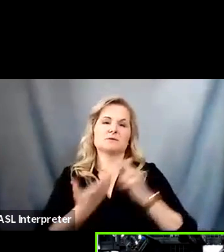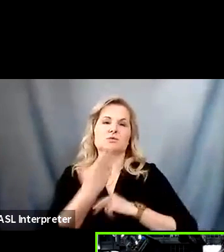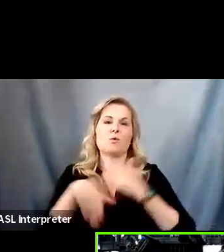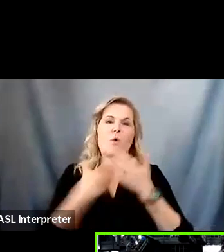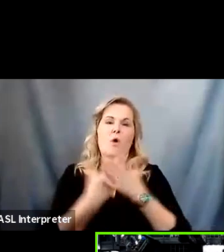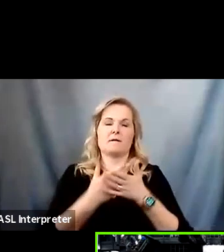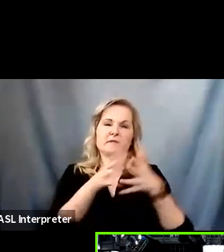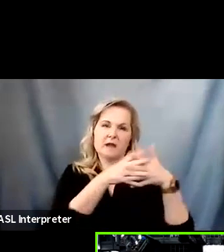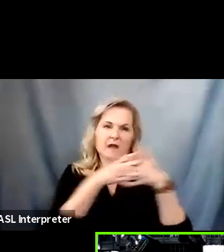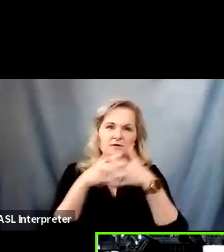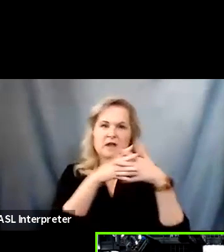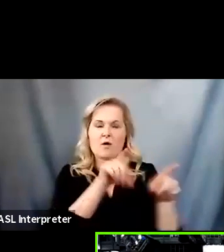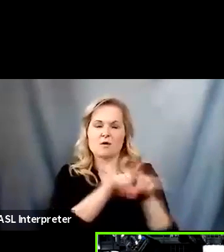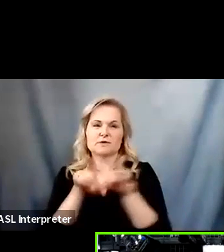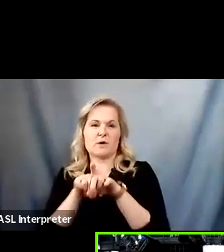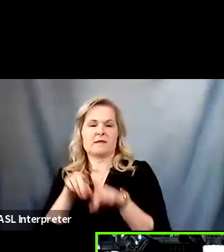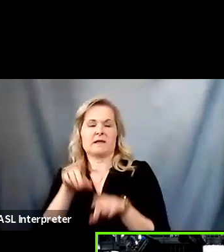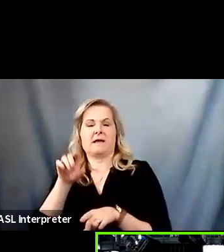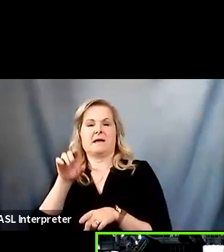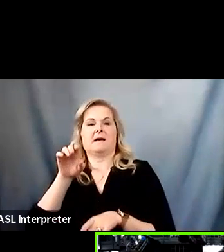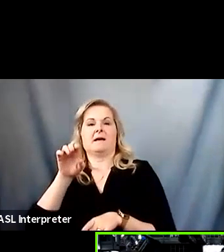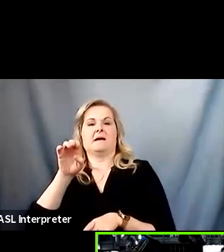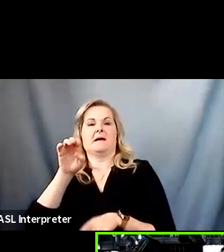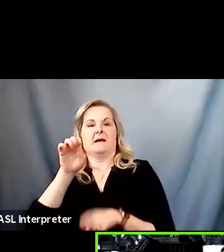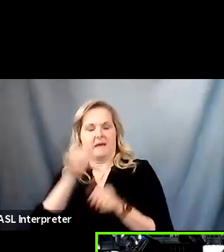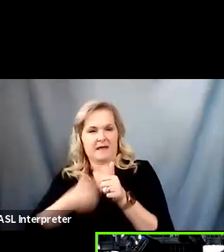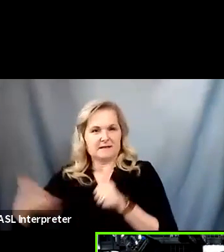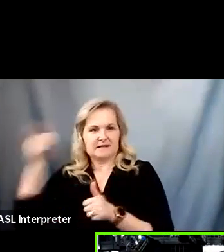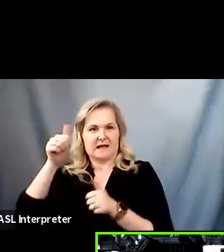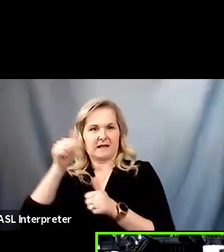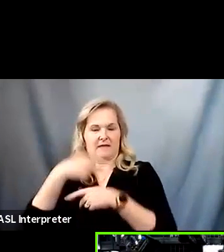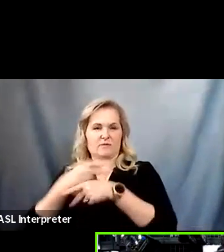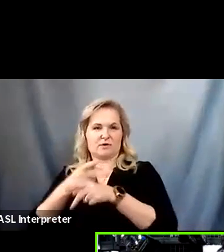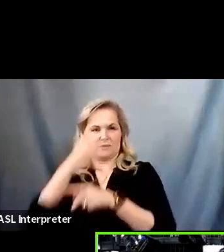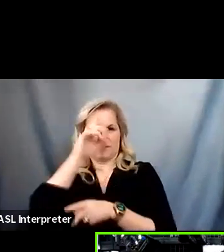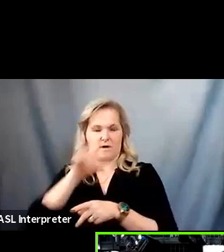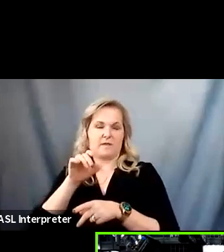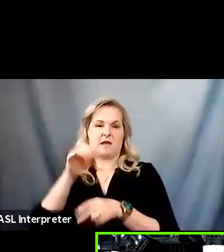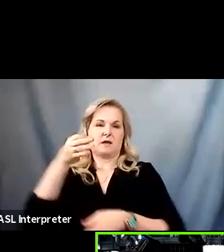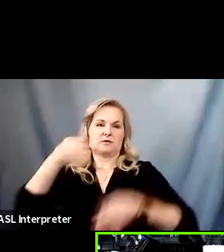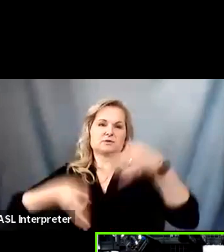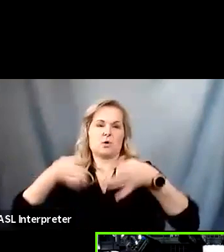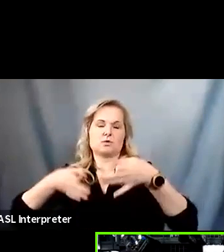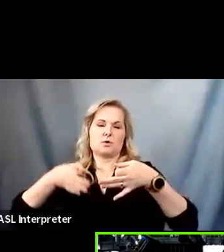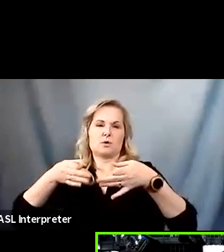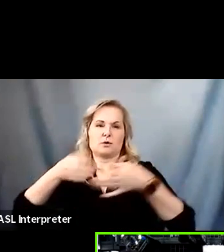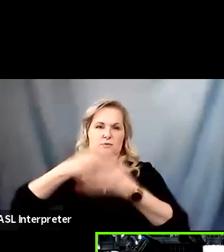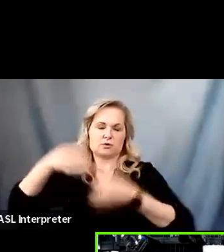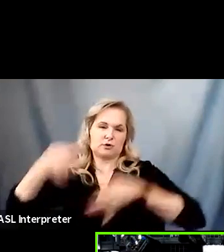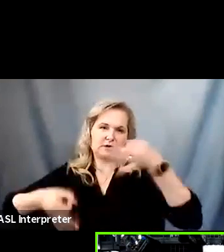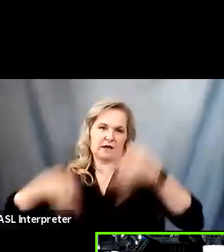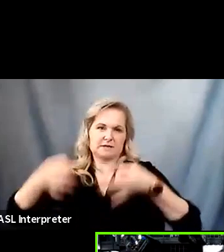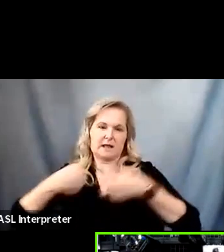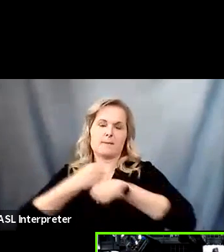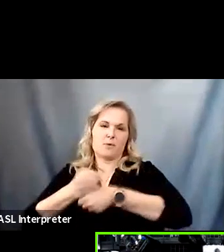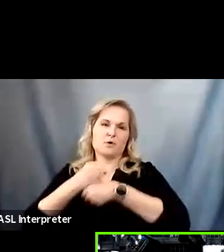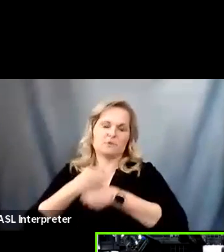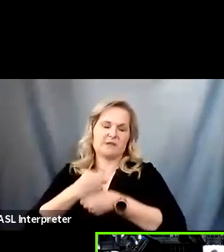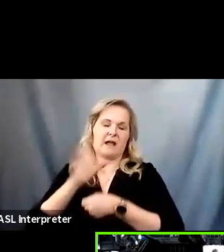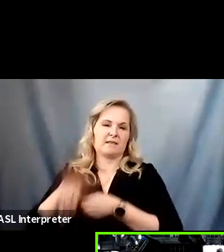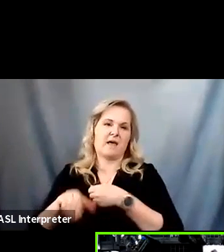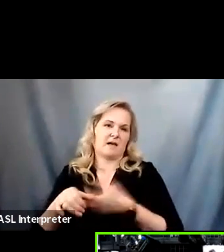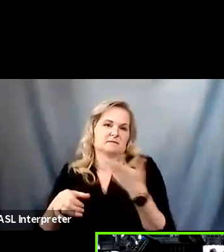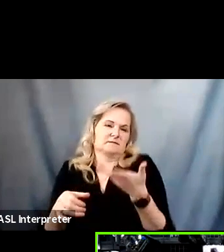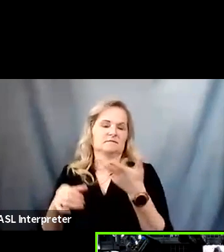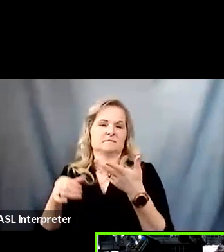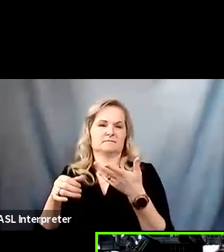am the executive producer of Calling Up Justice, a transmedia social justice company, producing performances of justice online, on stage, and